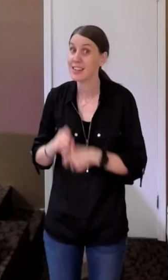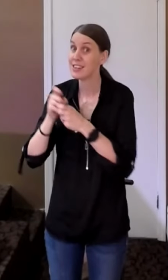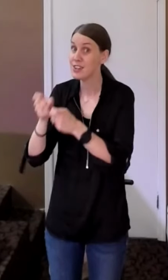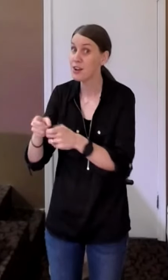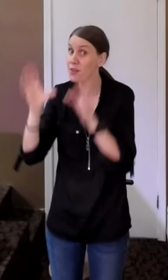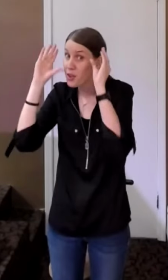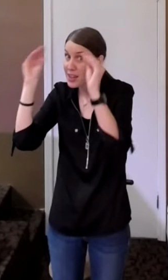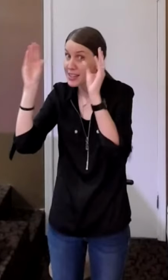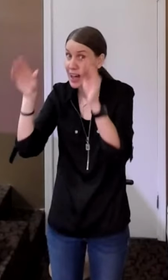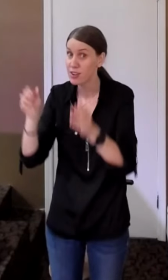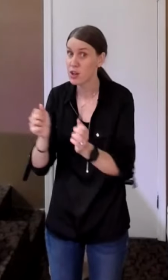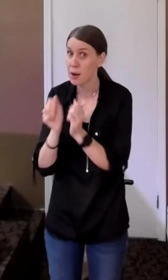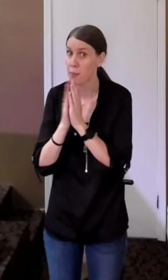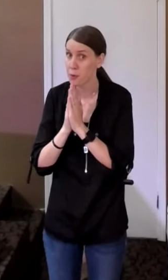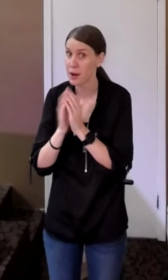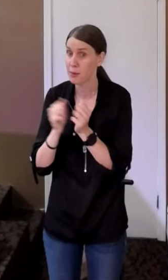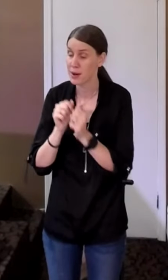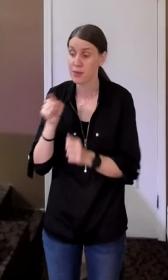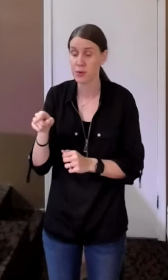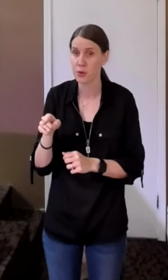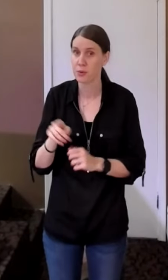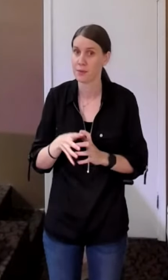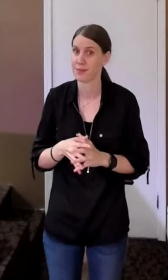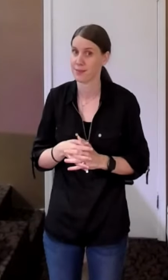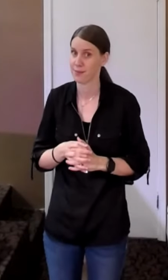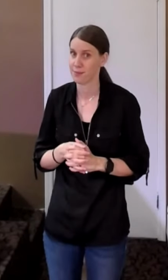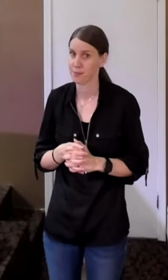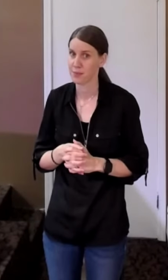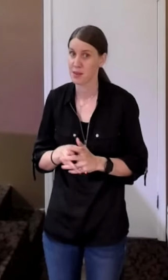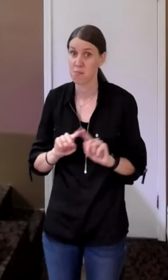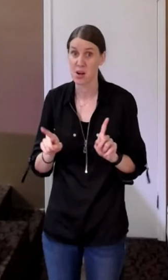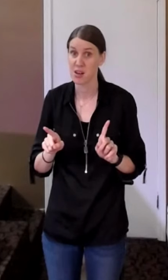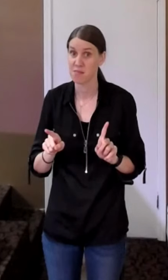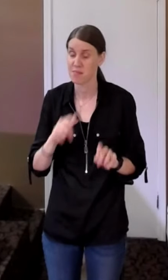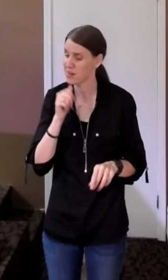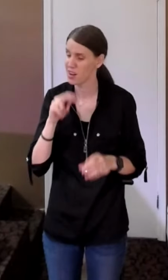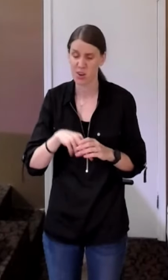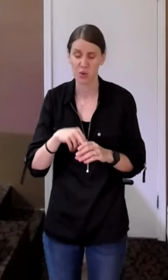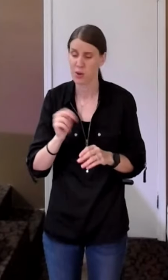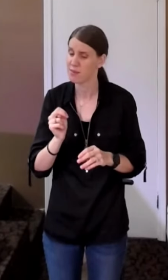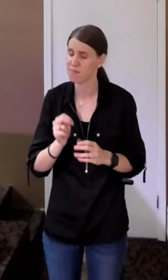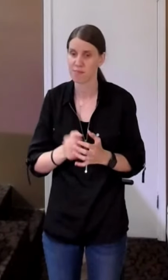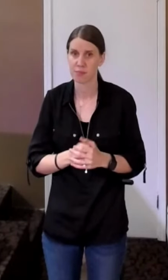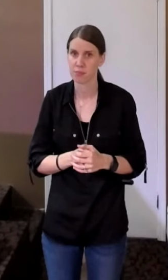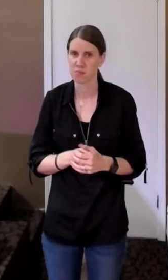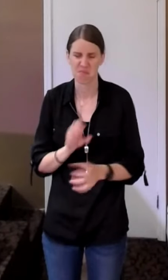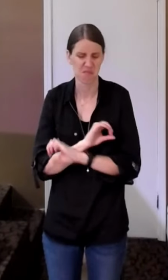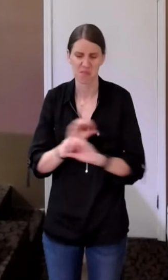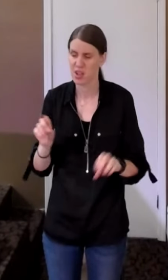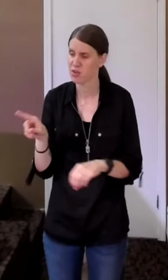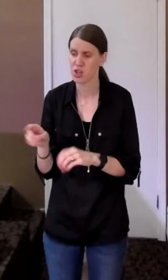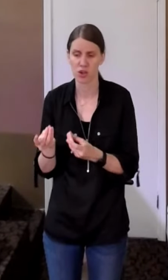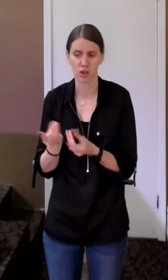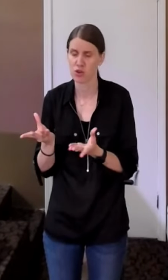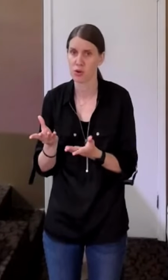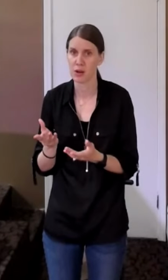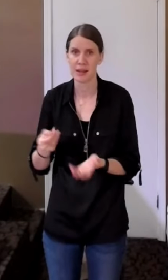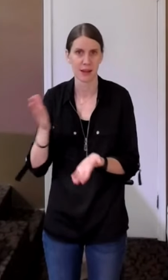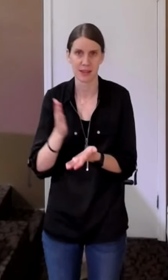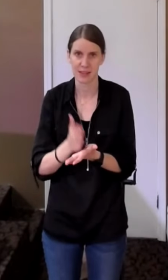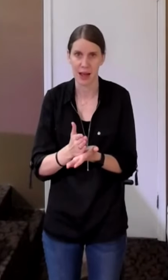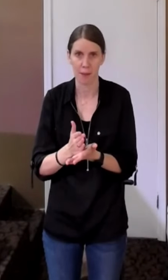you. I'll take you to the Lord, you know, but I'm not going to quit. There's nothing you can do that would make me not